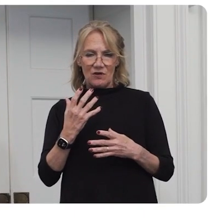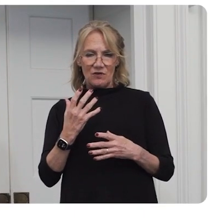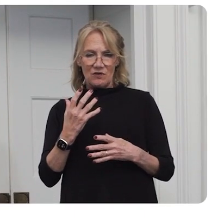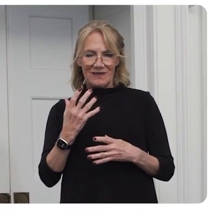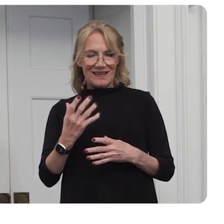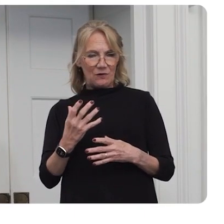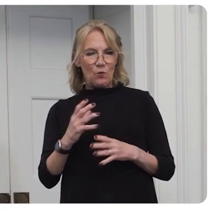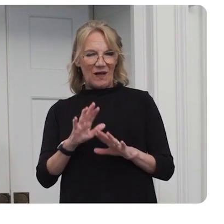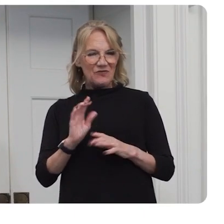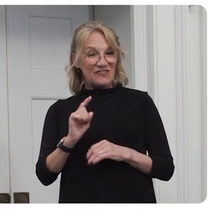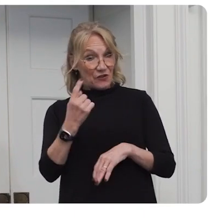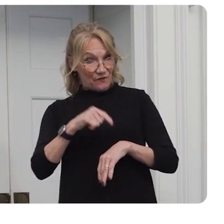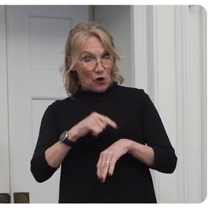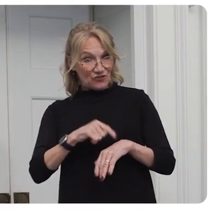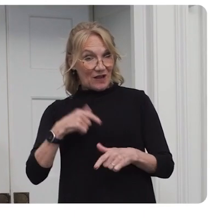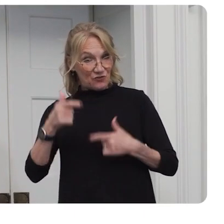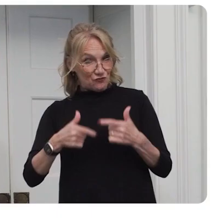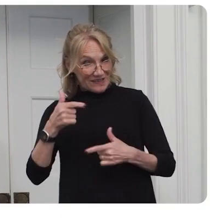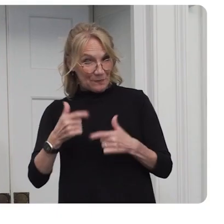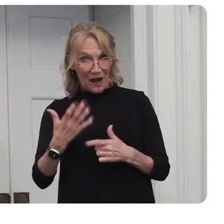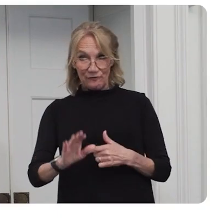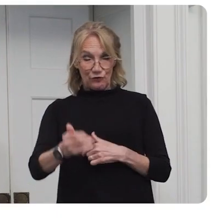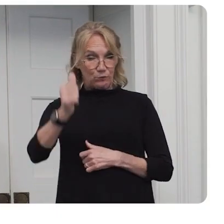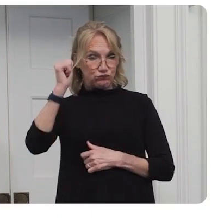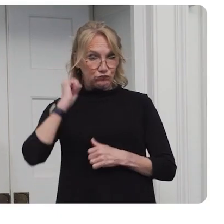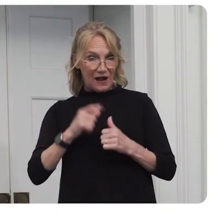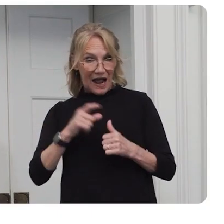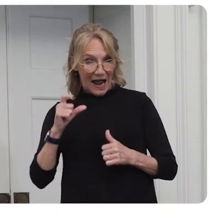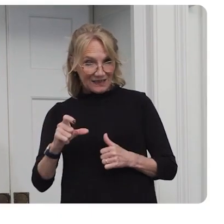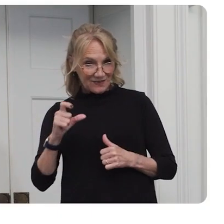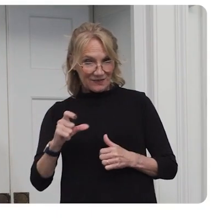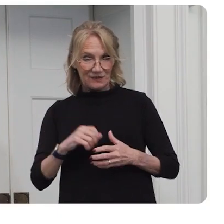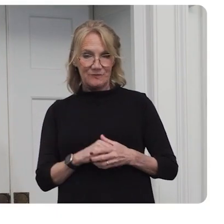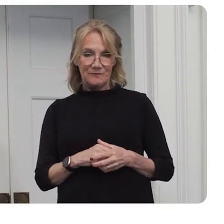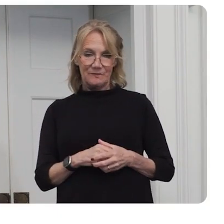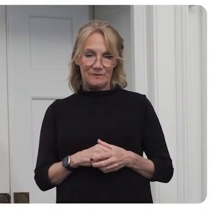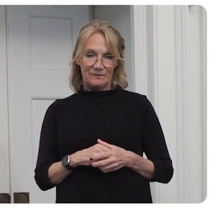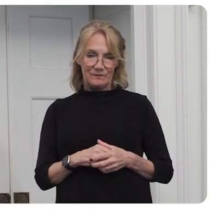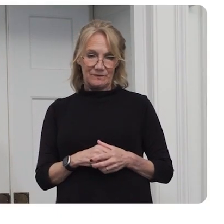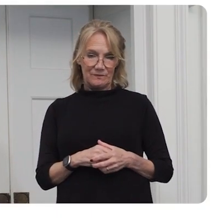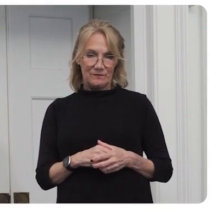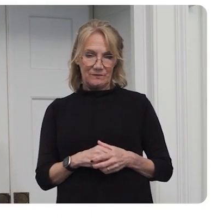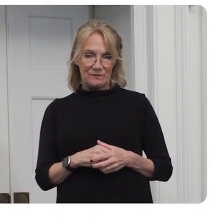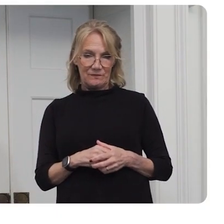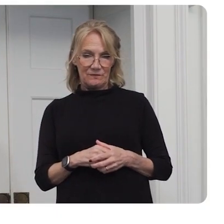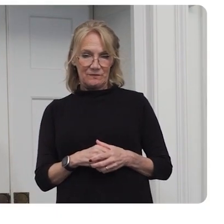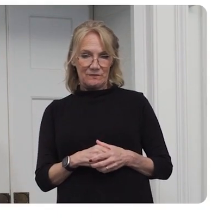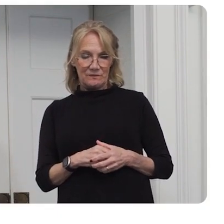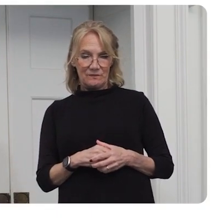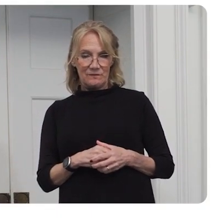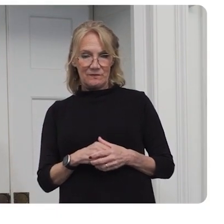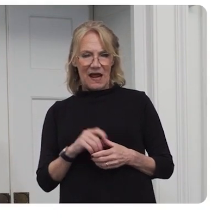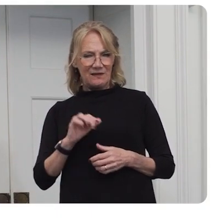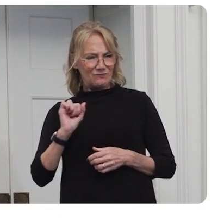so this is the first time that she had ridden a bike since her accident. And so her dad said, I'll pop down.